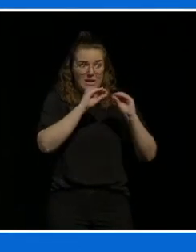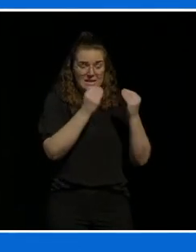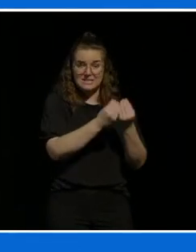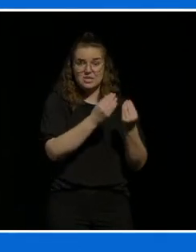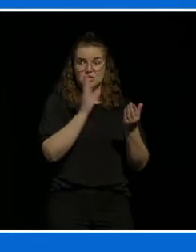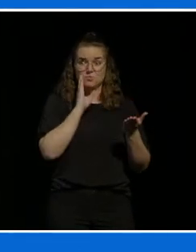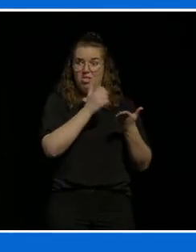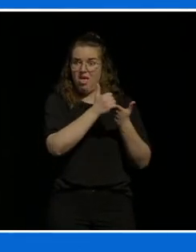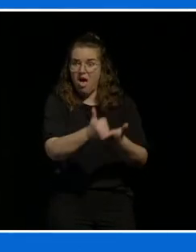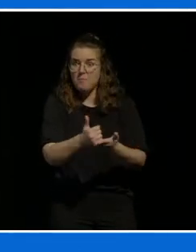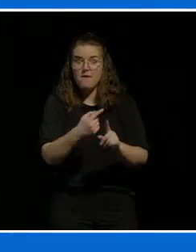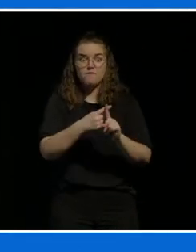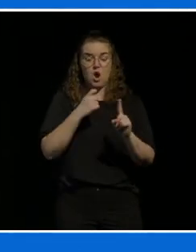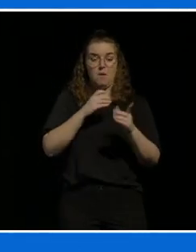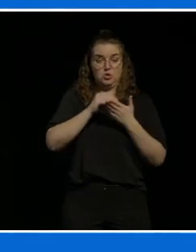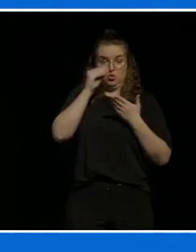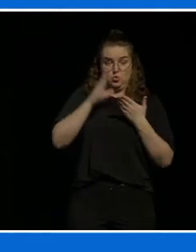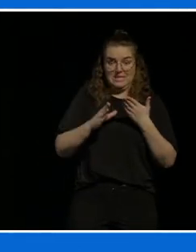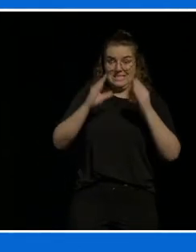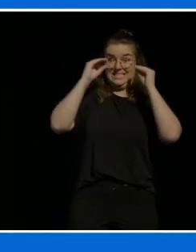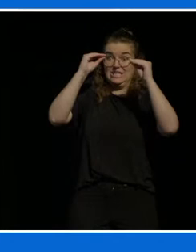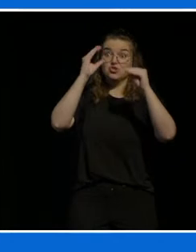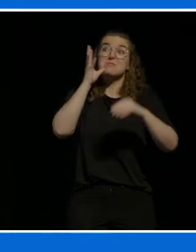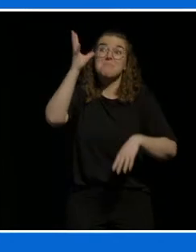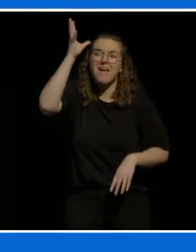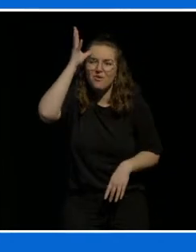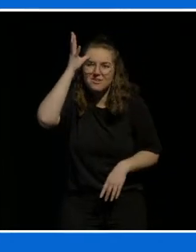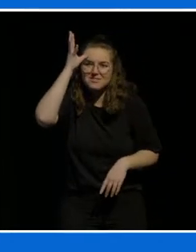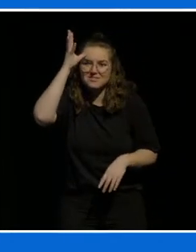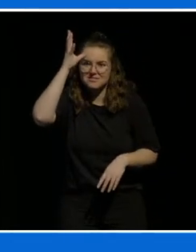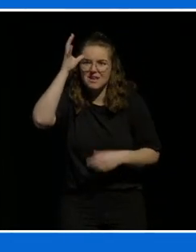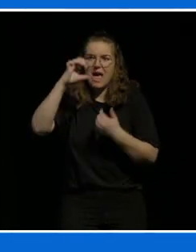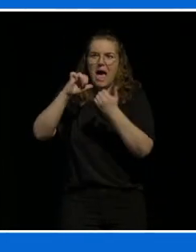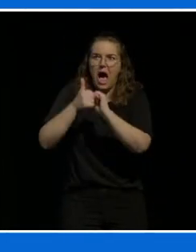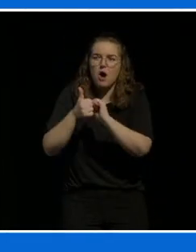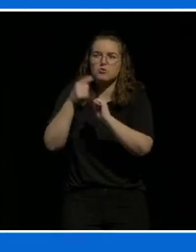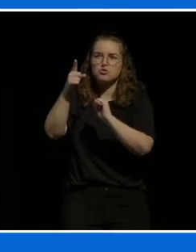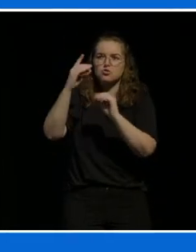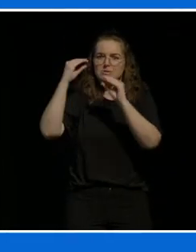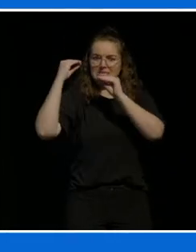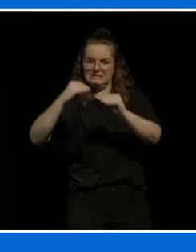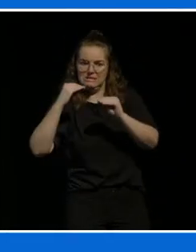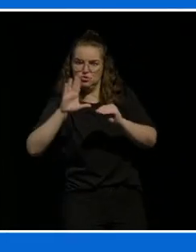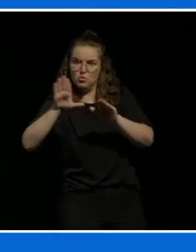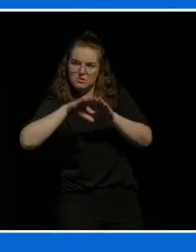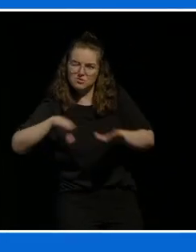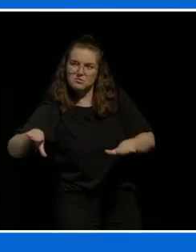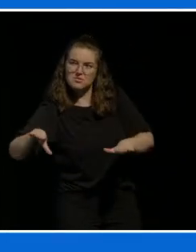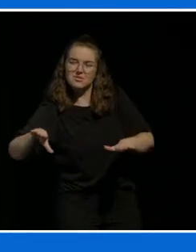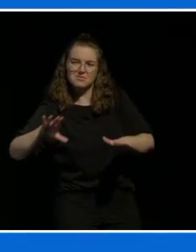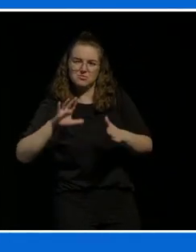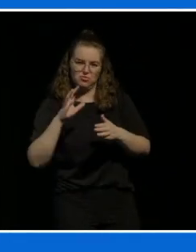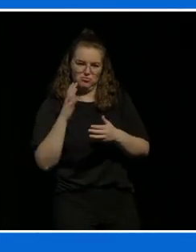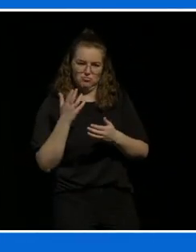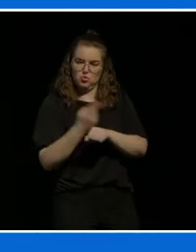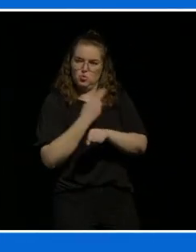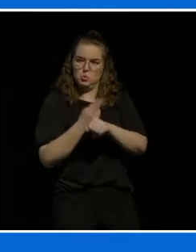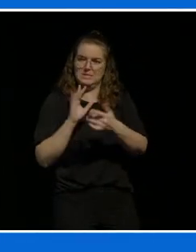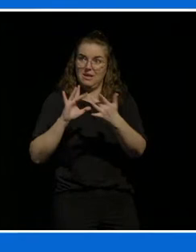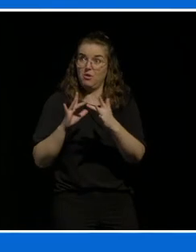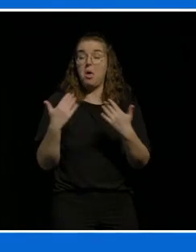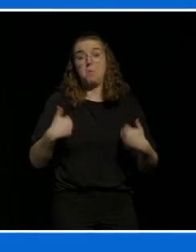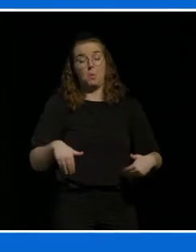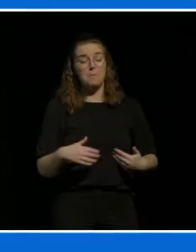from students teaching parents how do you onboard people into this new generation of ideas. And it's hard. And so like things